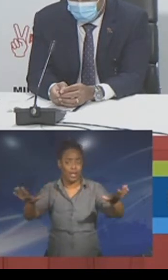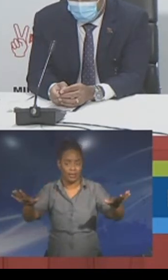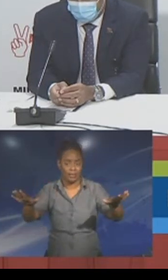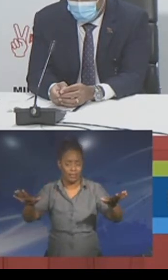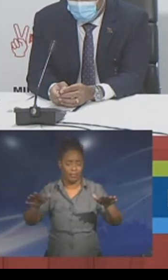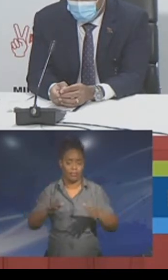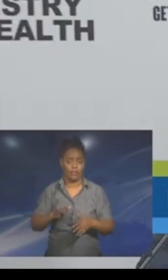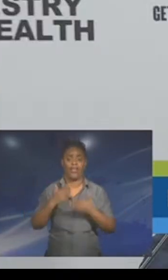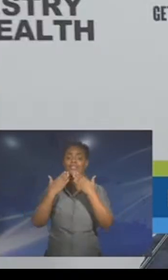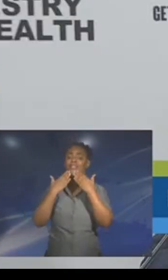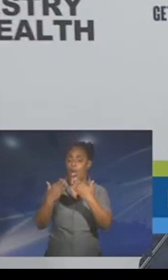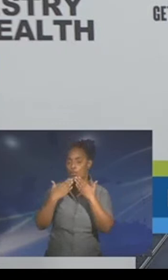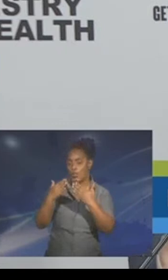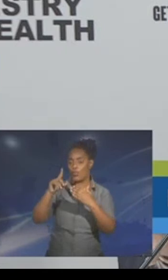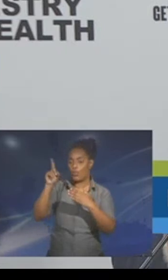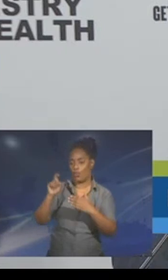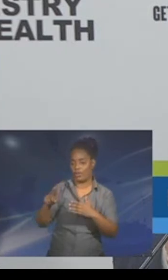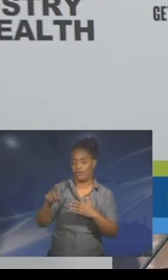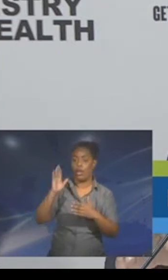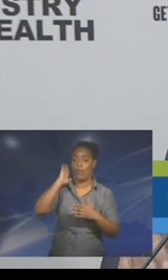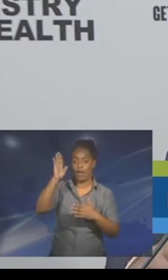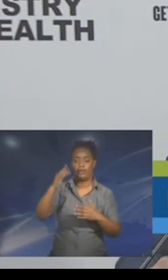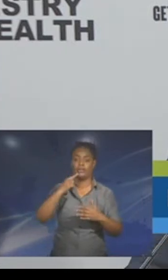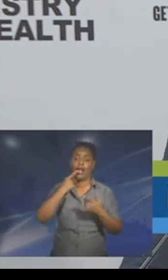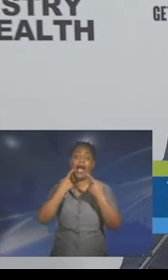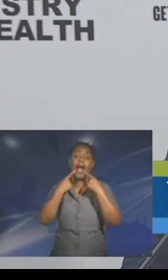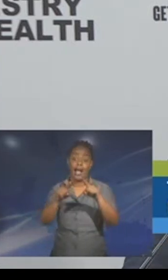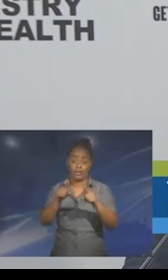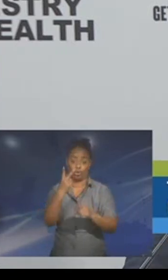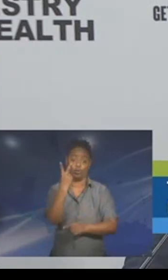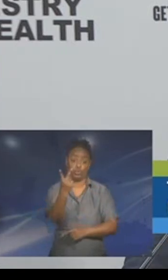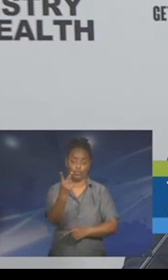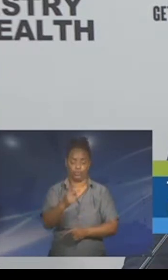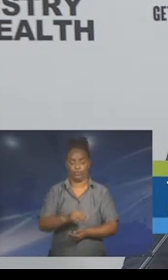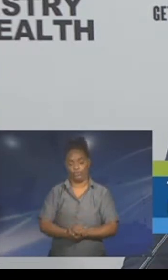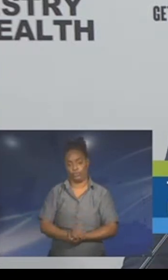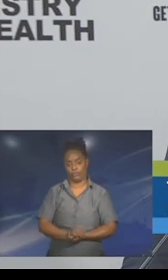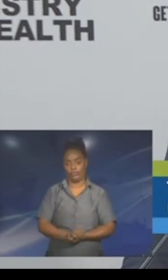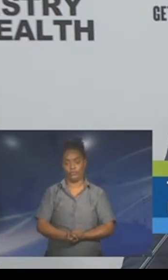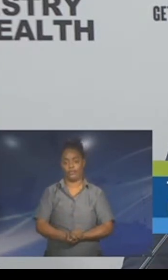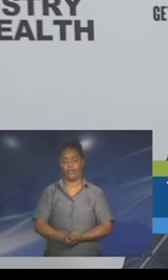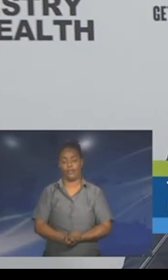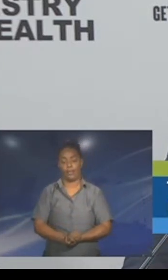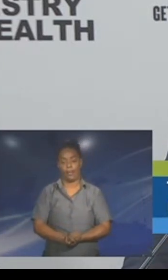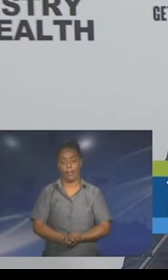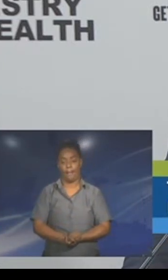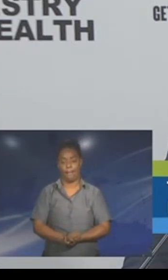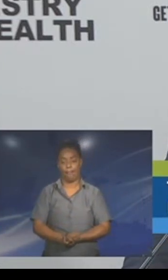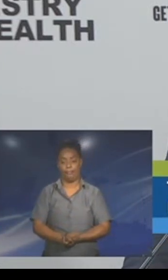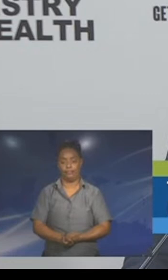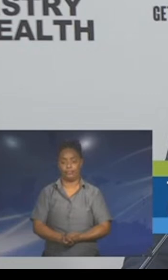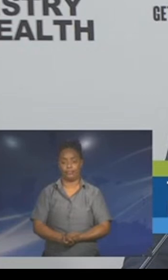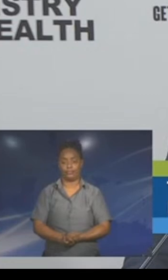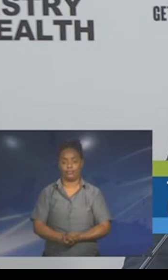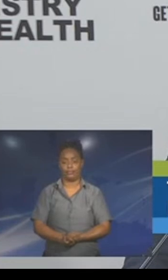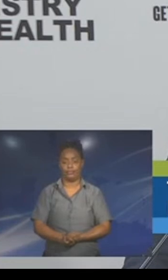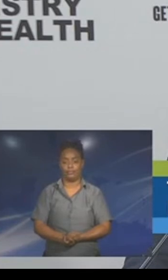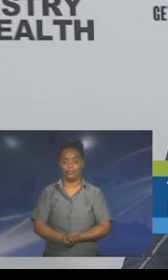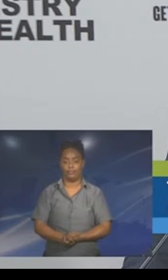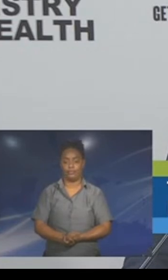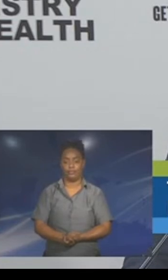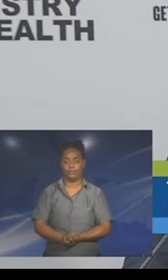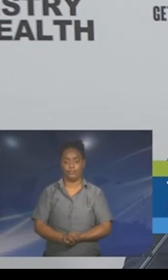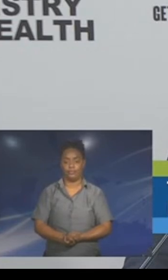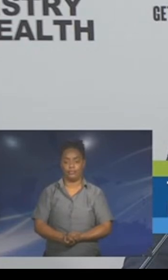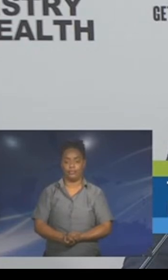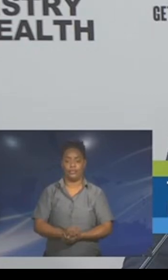Thanks, Bryce. I'll answer your two questions. So coming out of the cabinet note, which I took, which was approved, I believe,